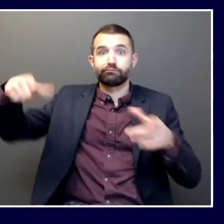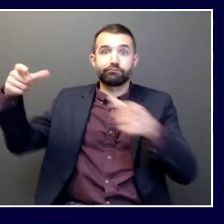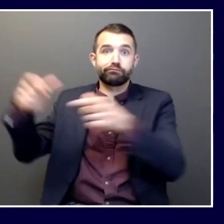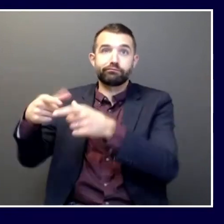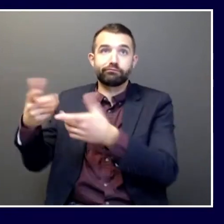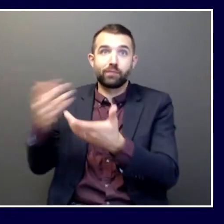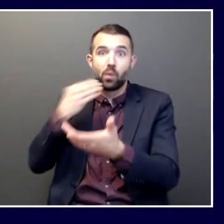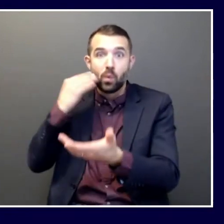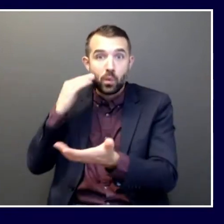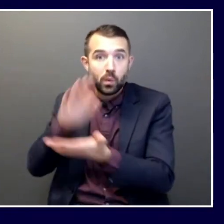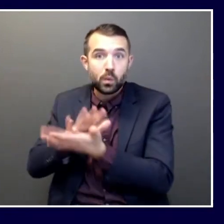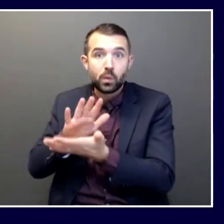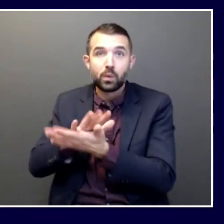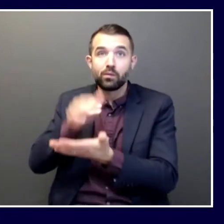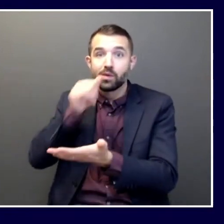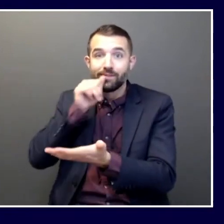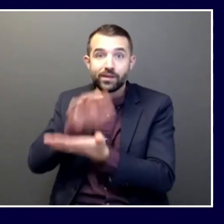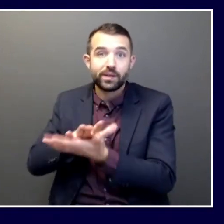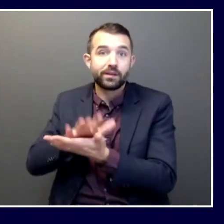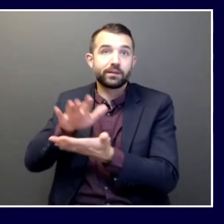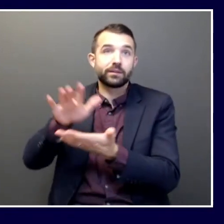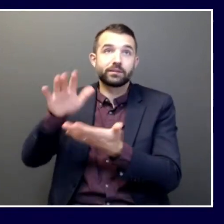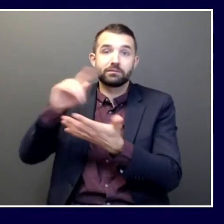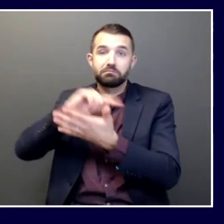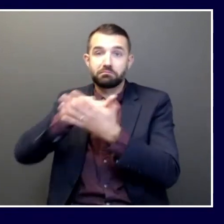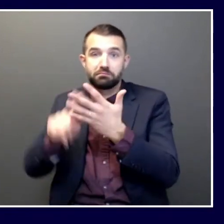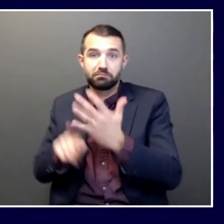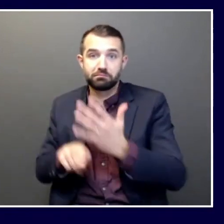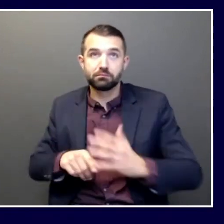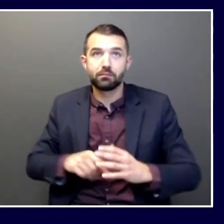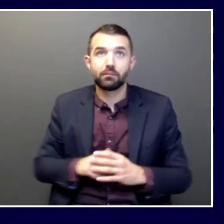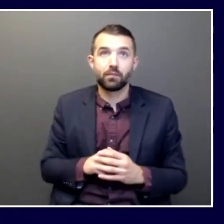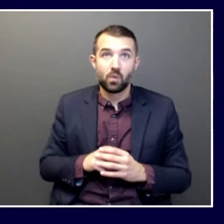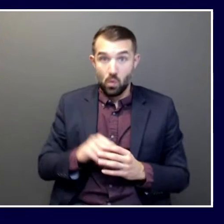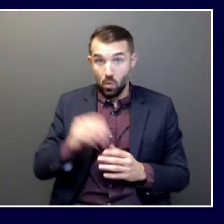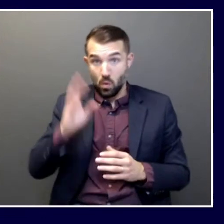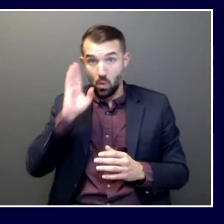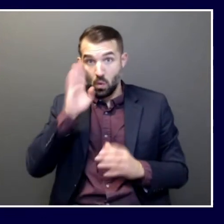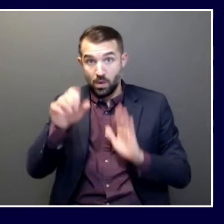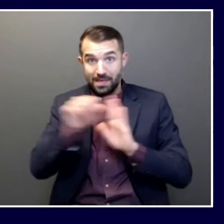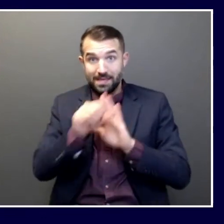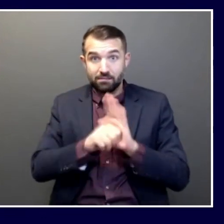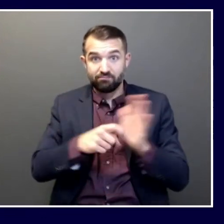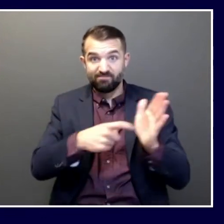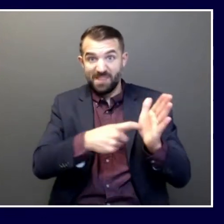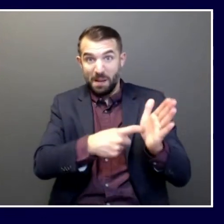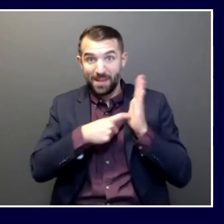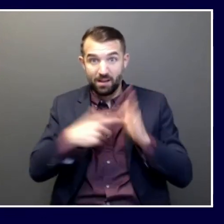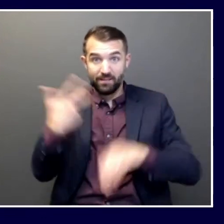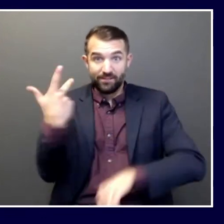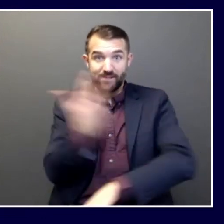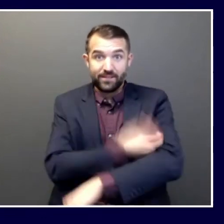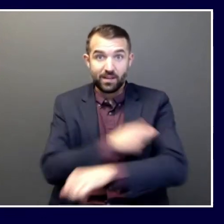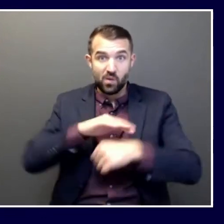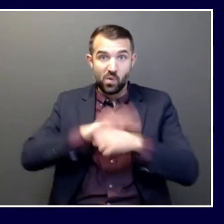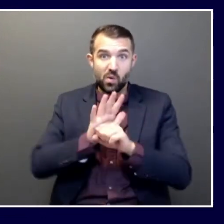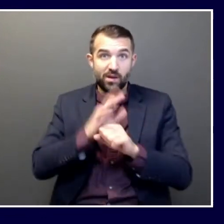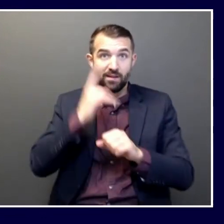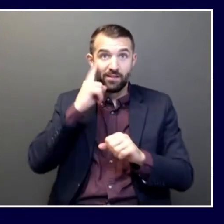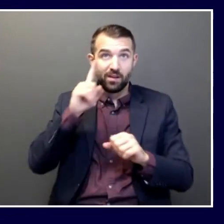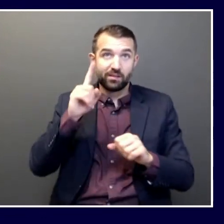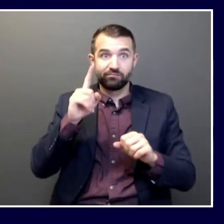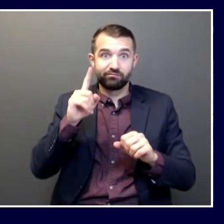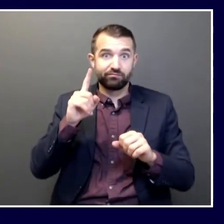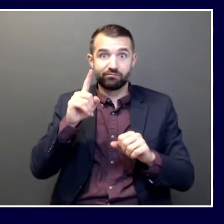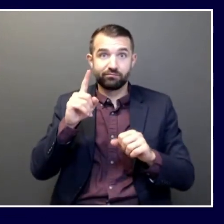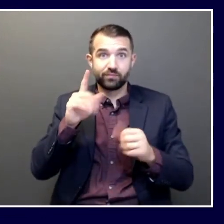COVID-19 vaccine a required immunization for attending public school. Is that right? Not at this time. You know, Okay. we will consider that, but I'm going to go back to phase